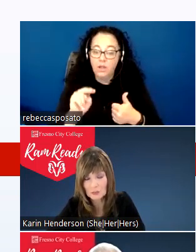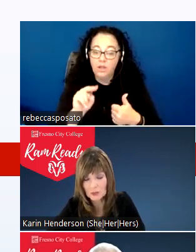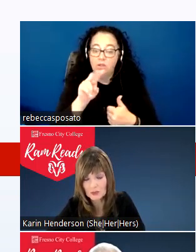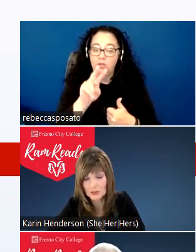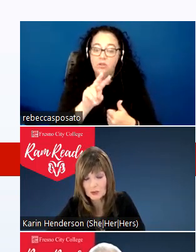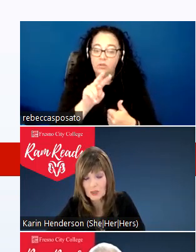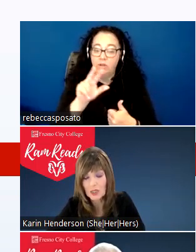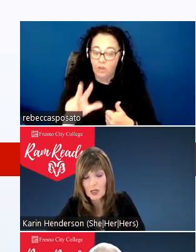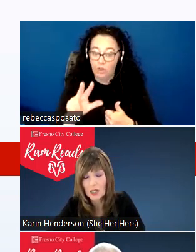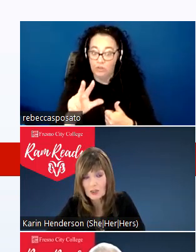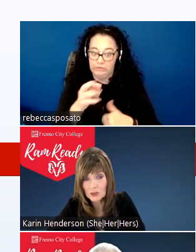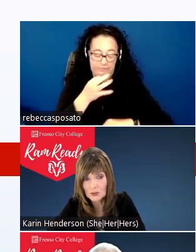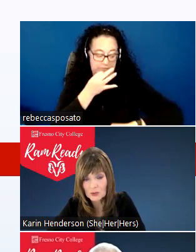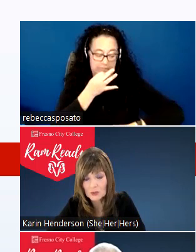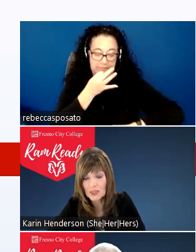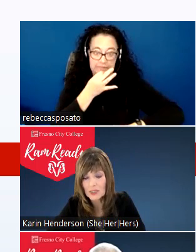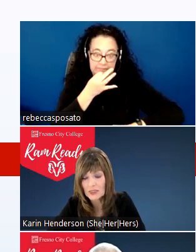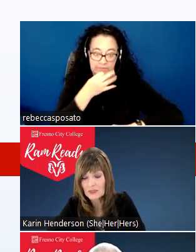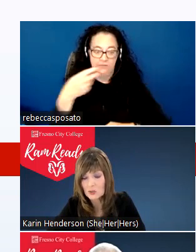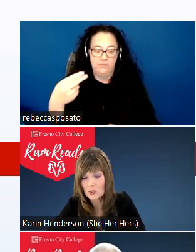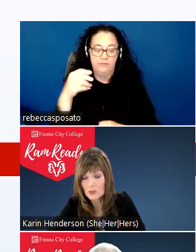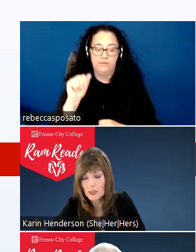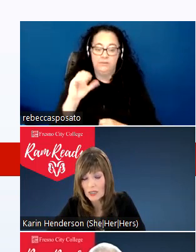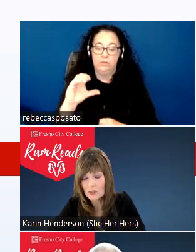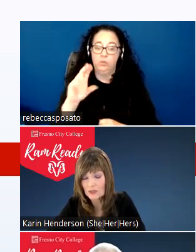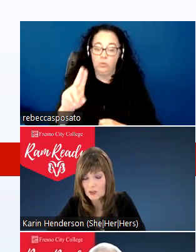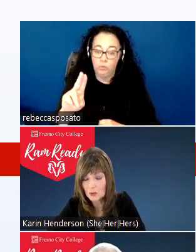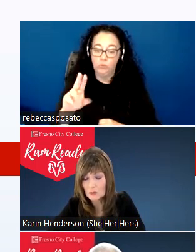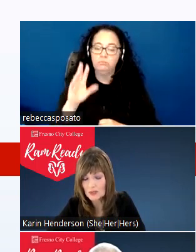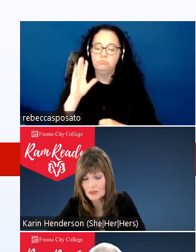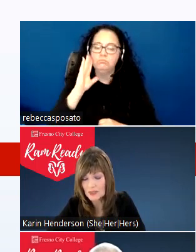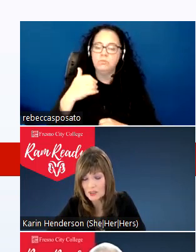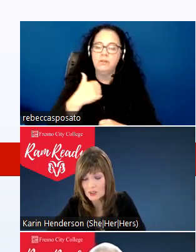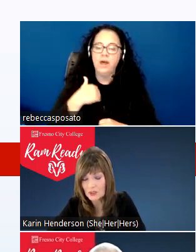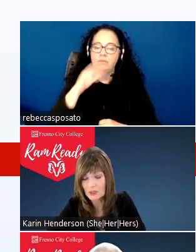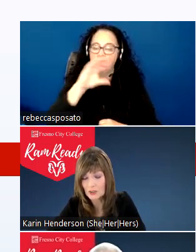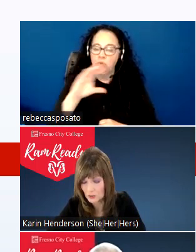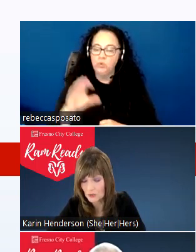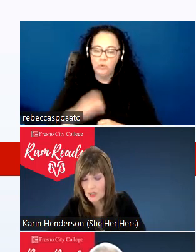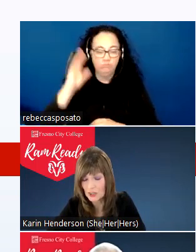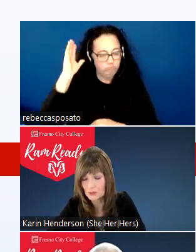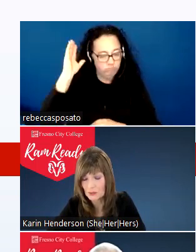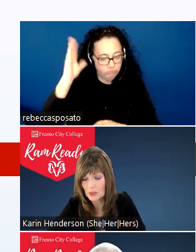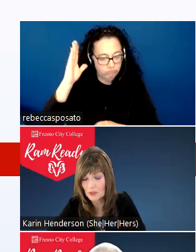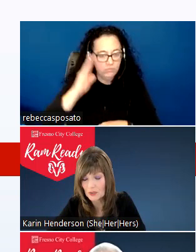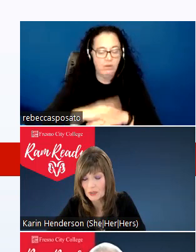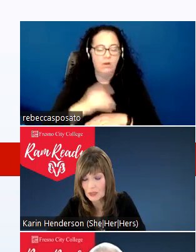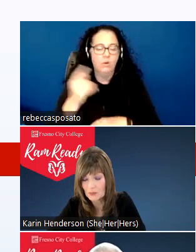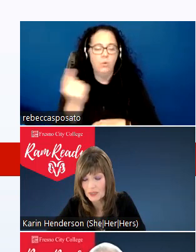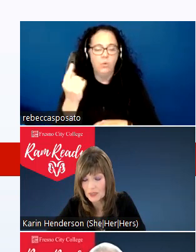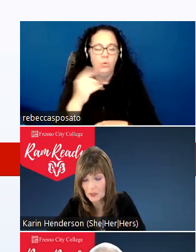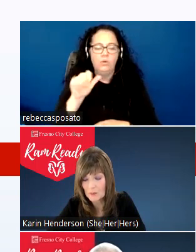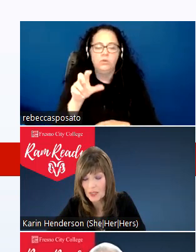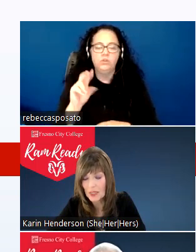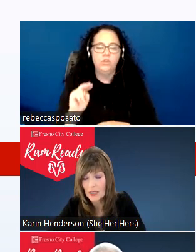coming up real soon, Haku is going to be having a Zoom presentation on Tuesday, January 23rd at